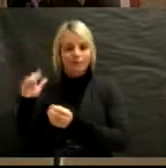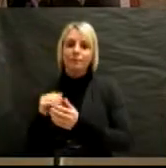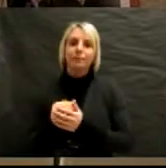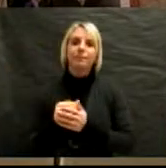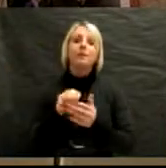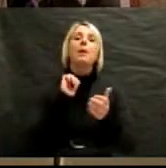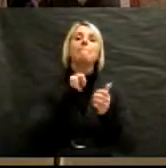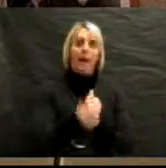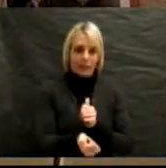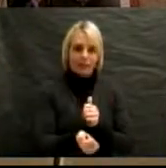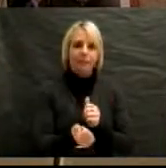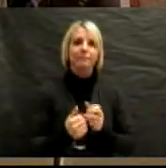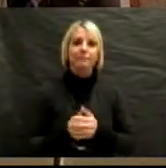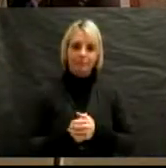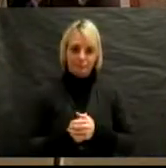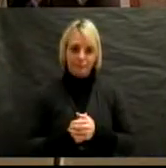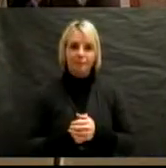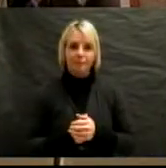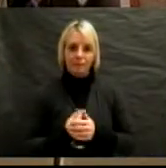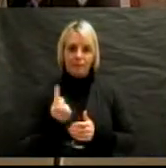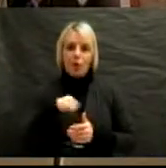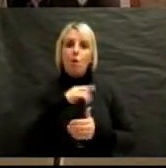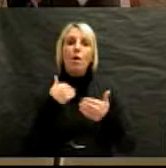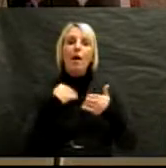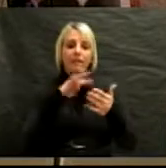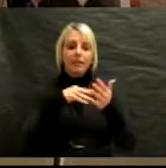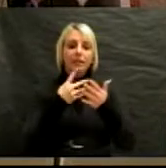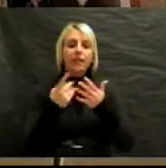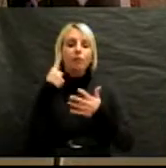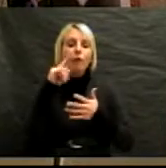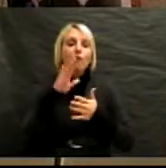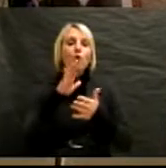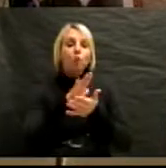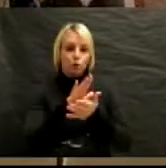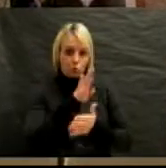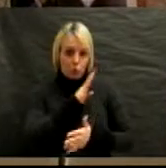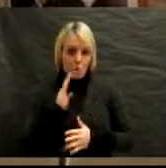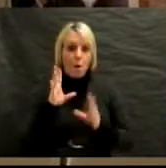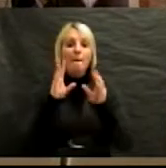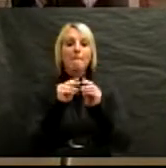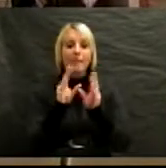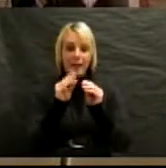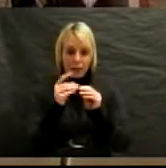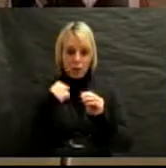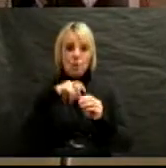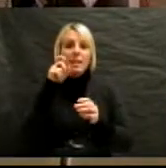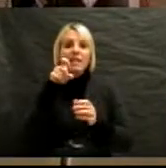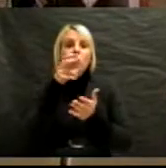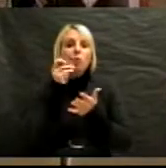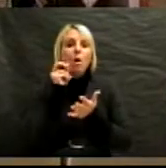have a schedule for school board meetings, which we need to approve. Let me find that here.